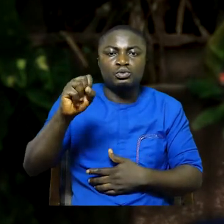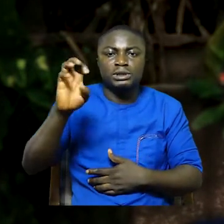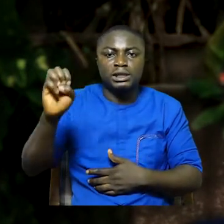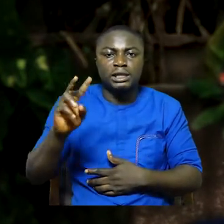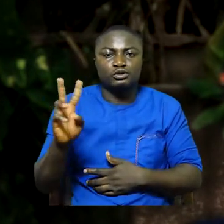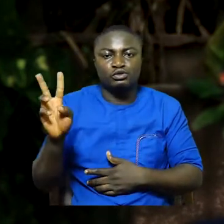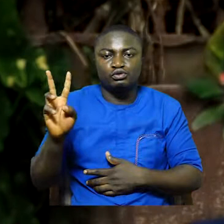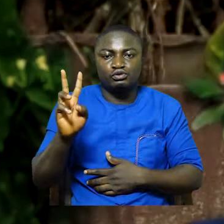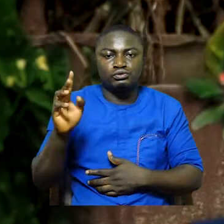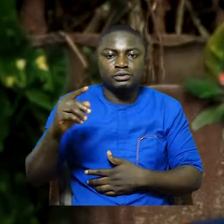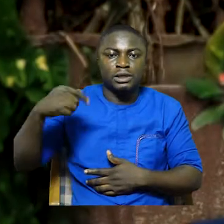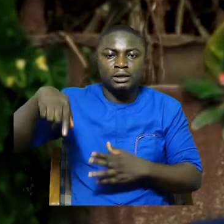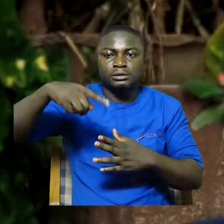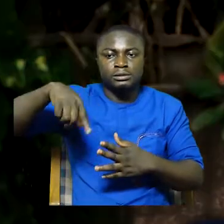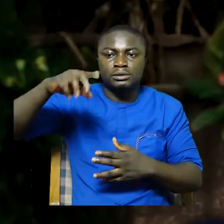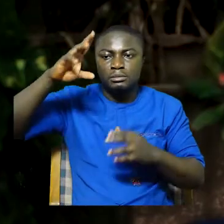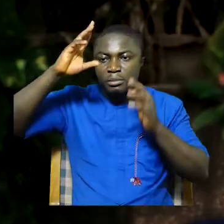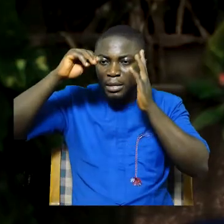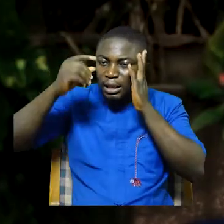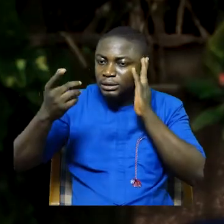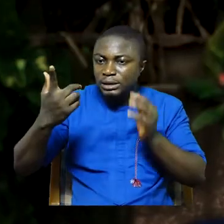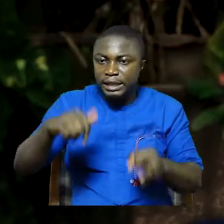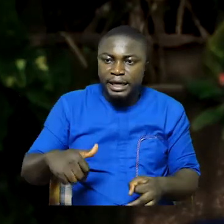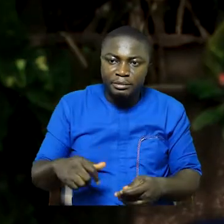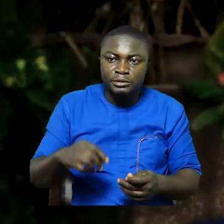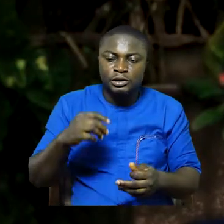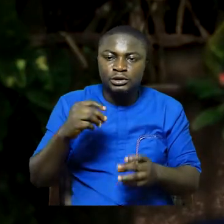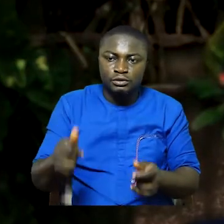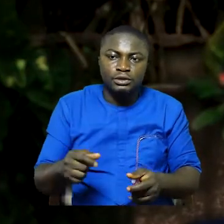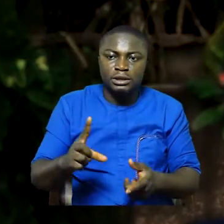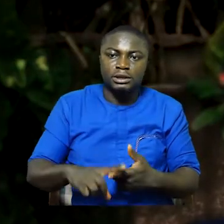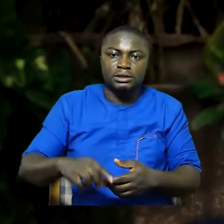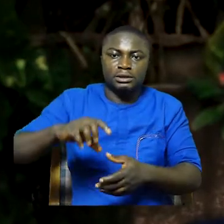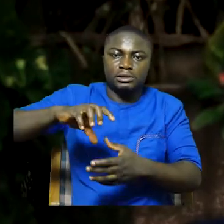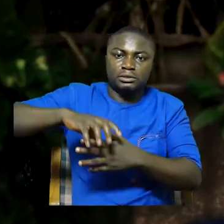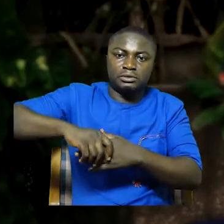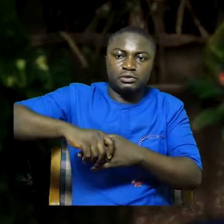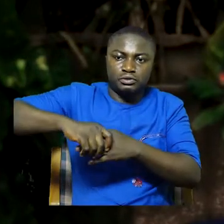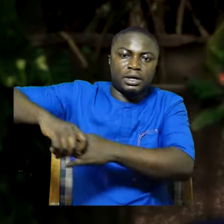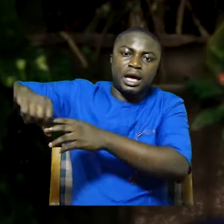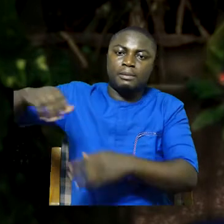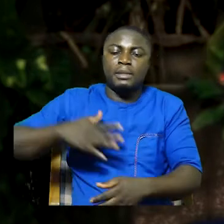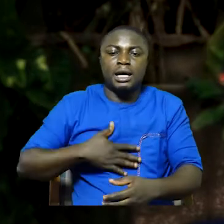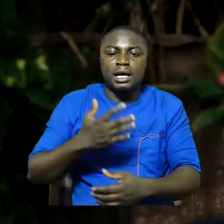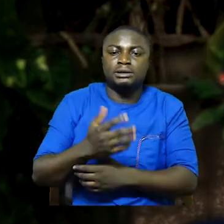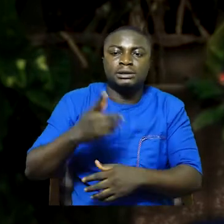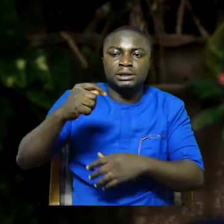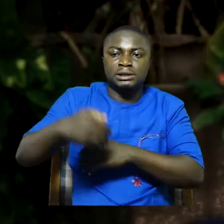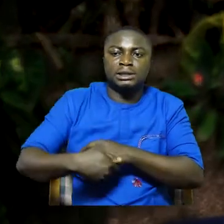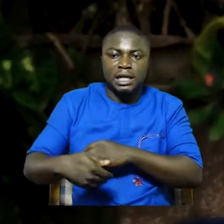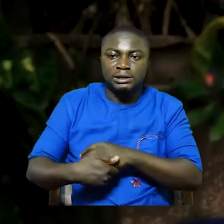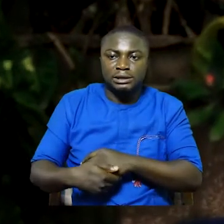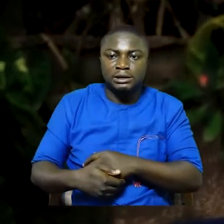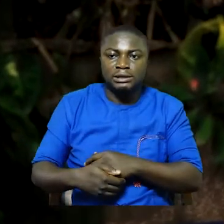That we say side, we say two. So the man came and quickly dragged my hand that